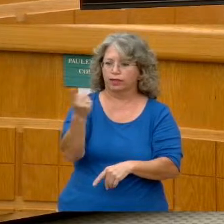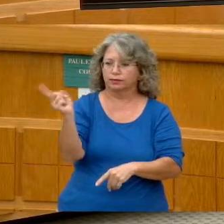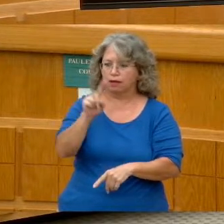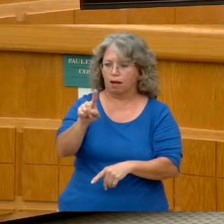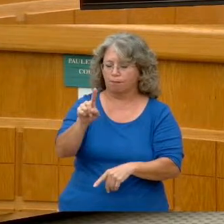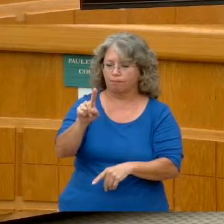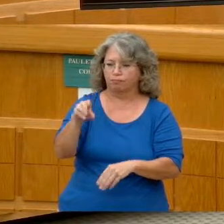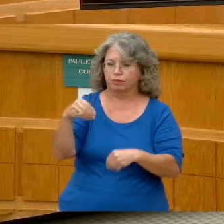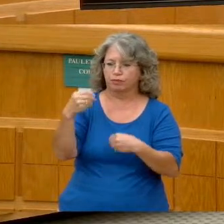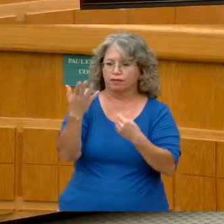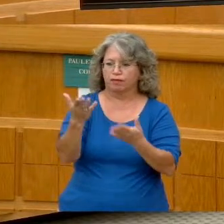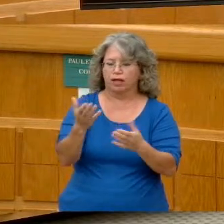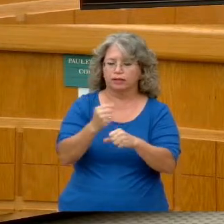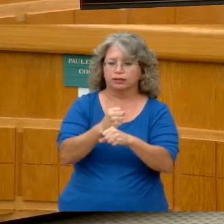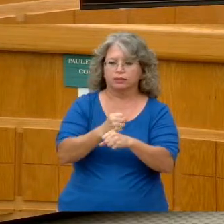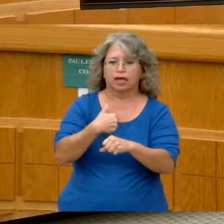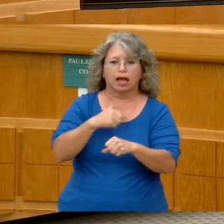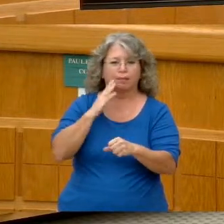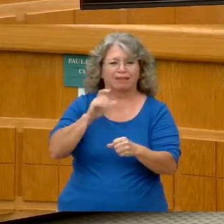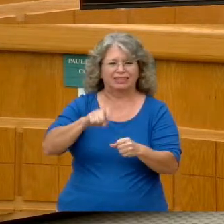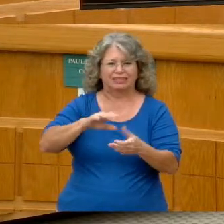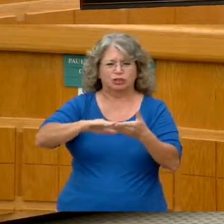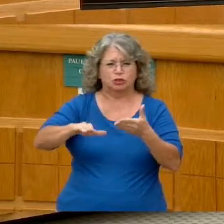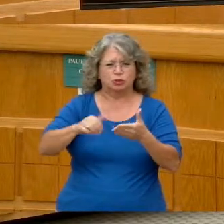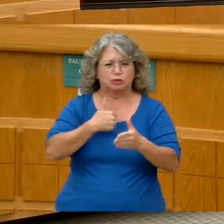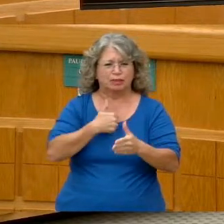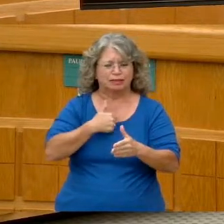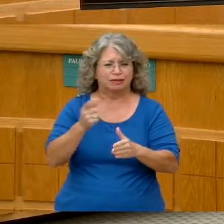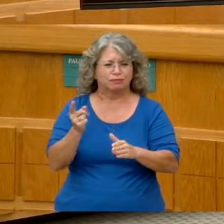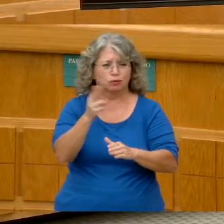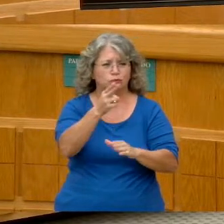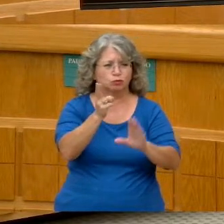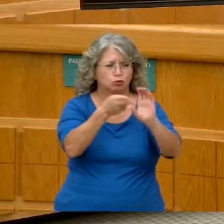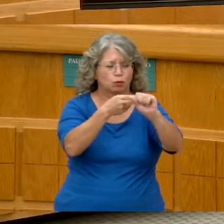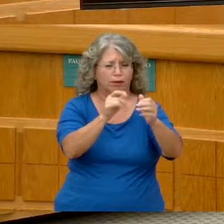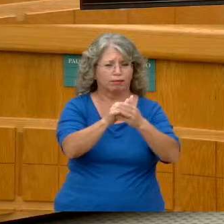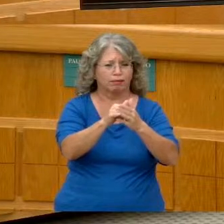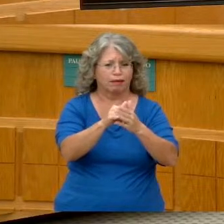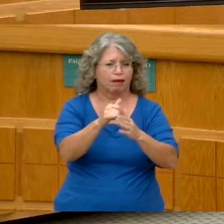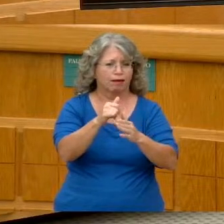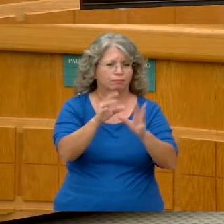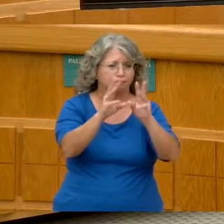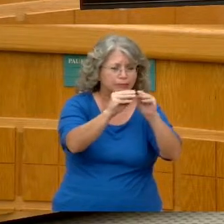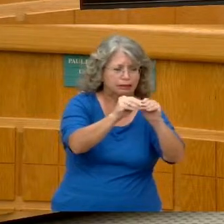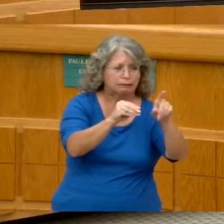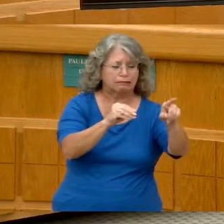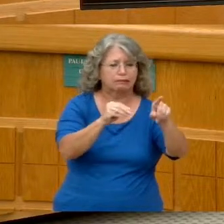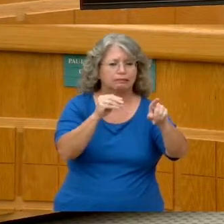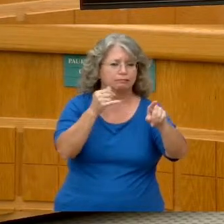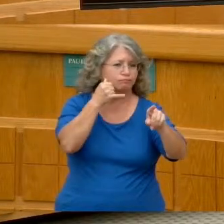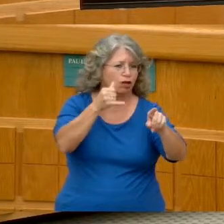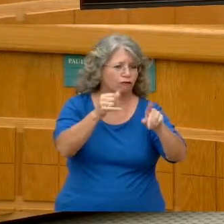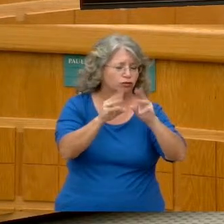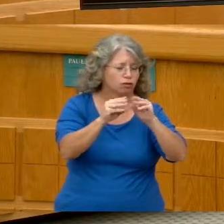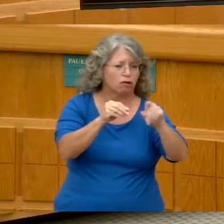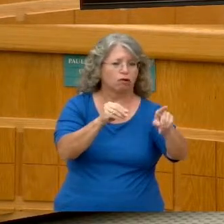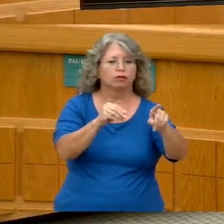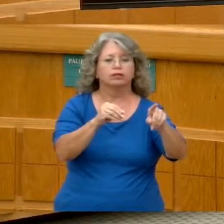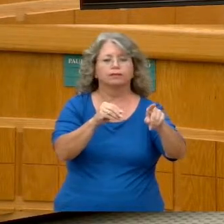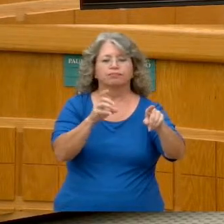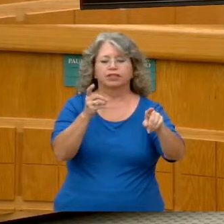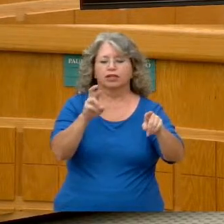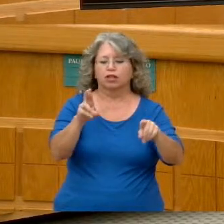presentation. And I'm going to excuse myself to go up to that conference call, and then Dr. Bird will join